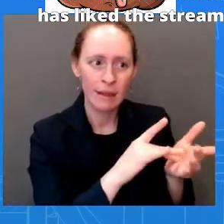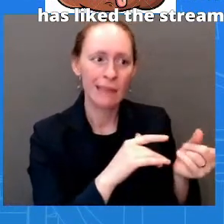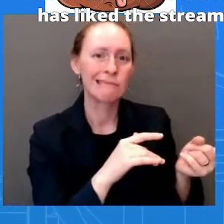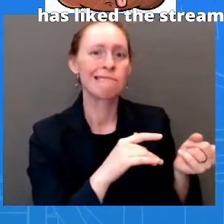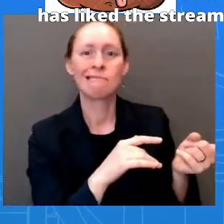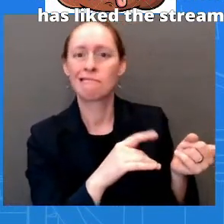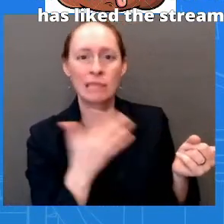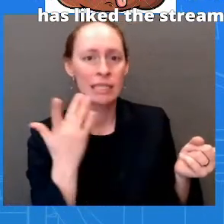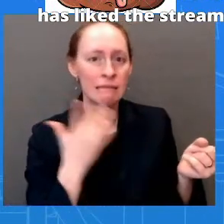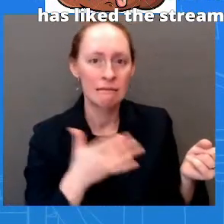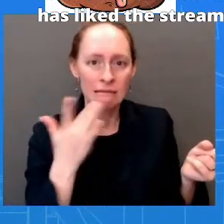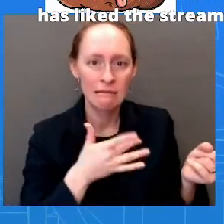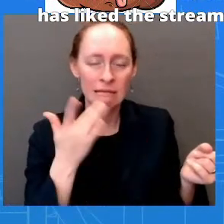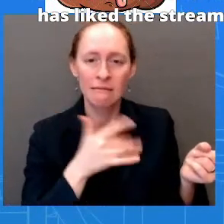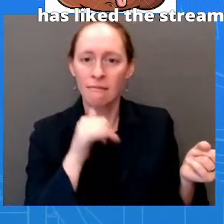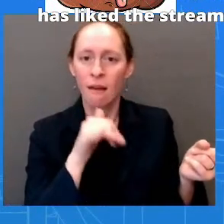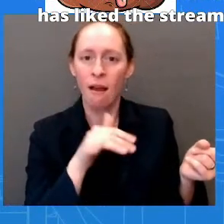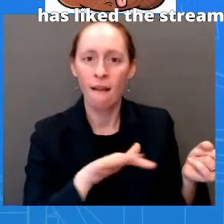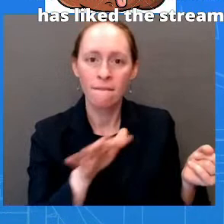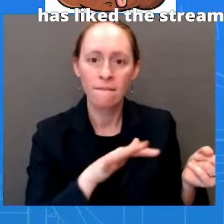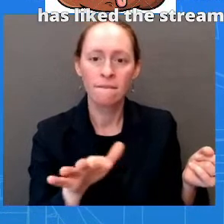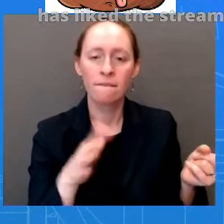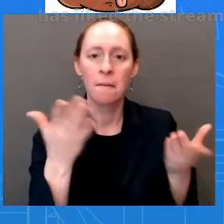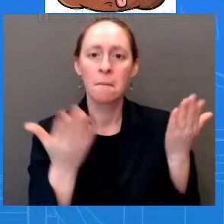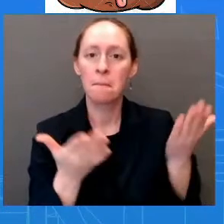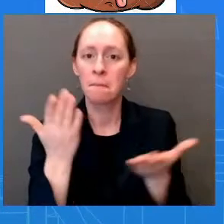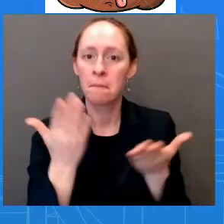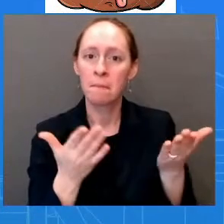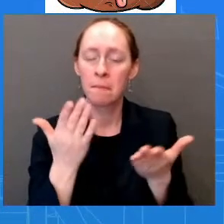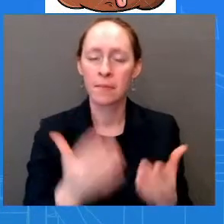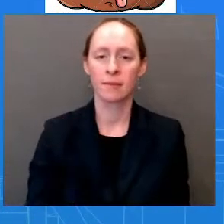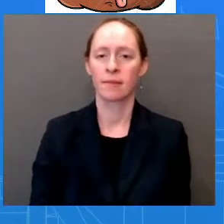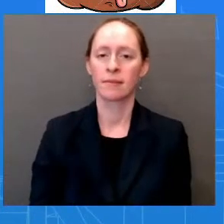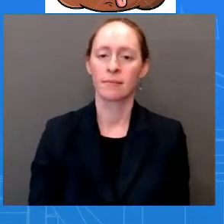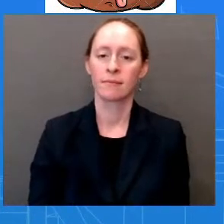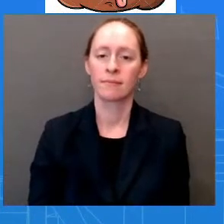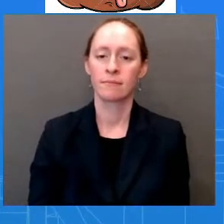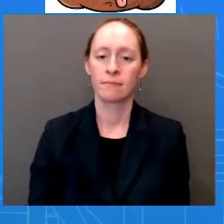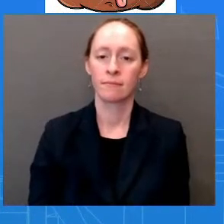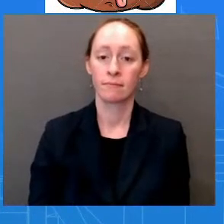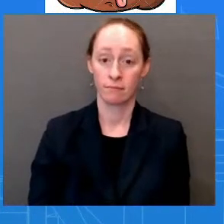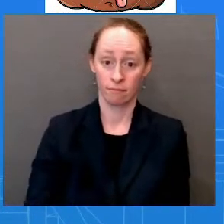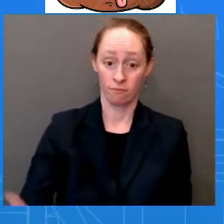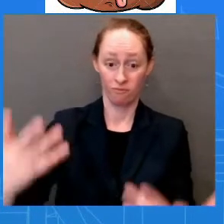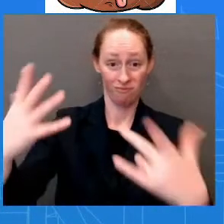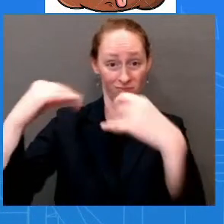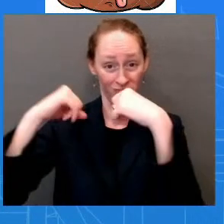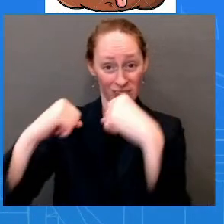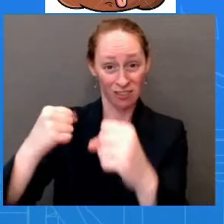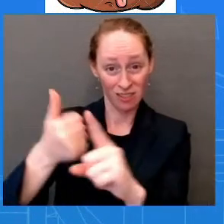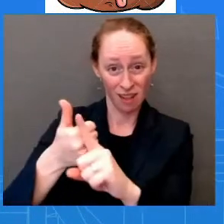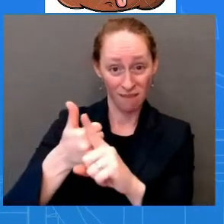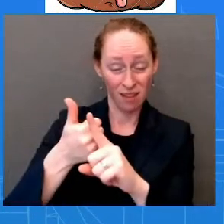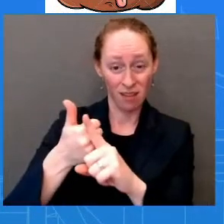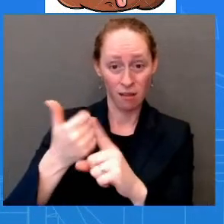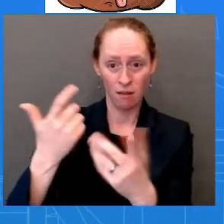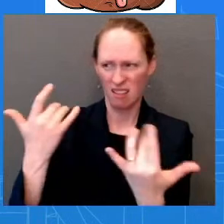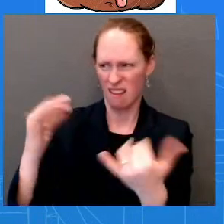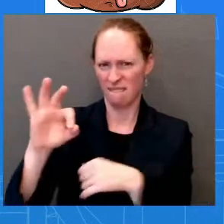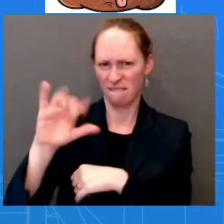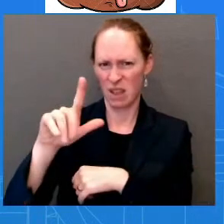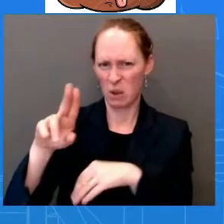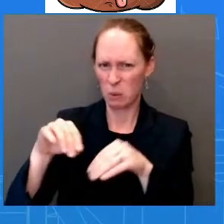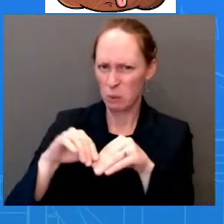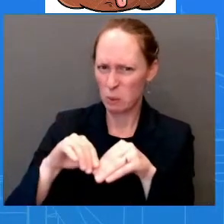that people need to do to protect themselves in this moment where we have a lot is mind their fucking business. It'll save your